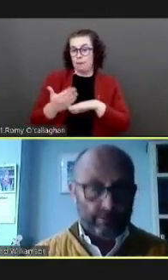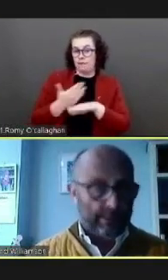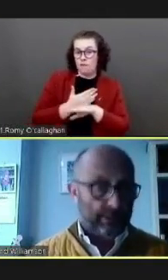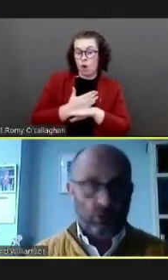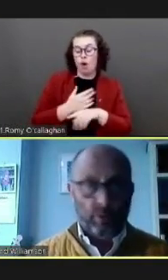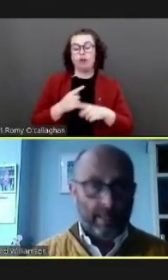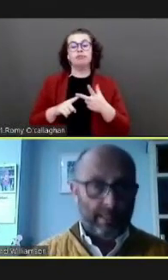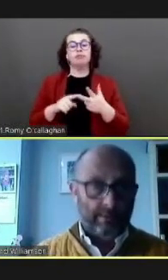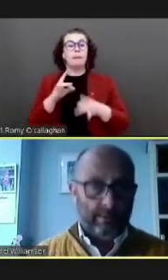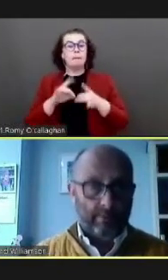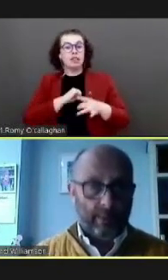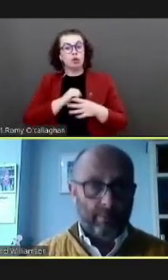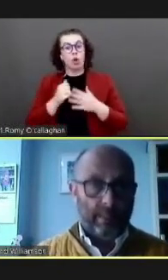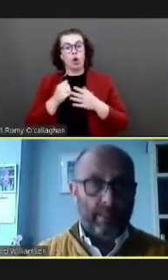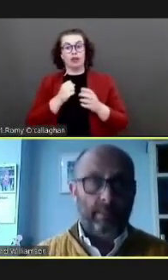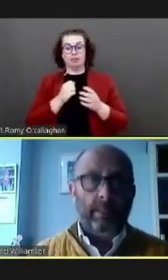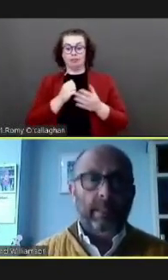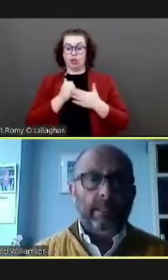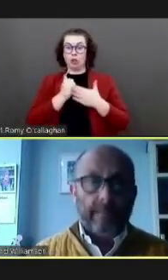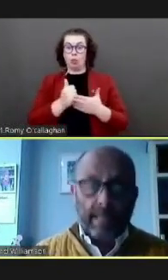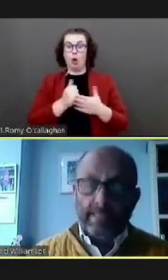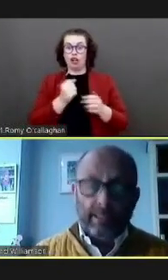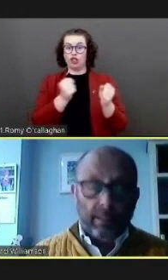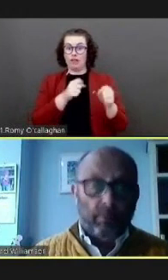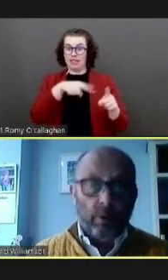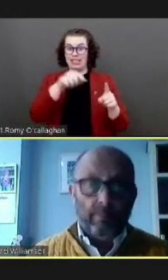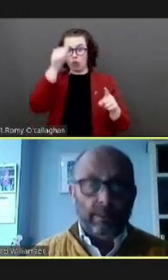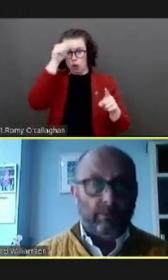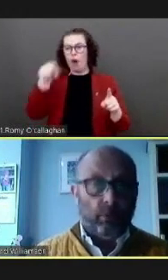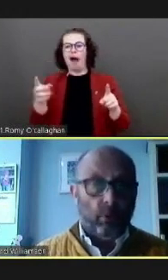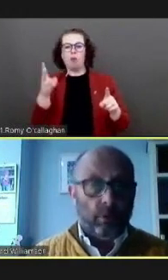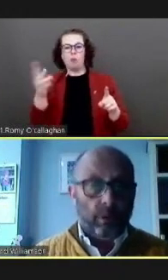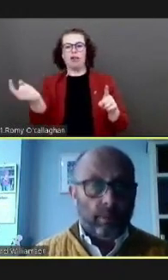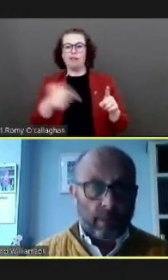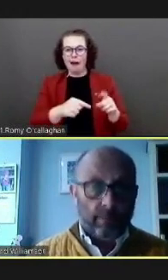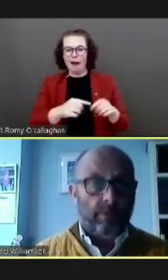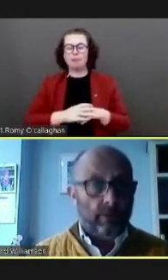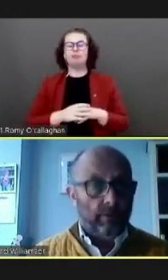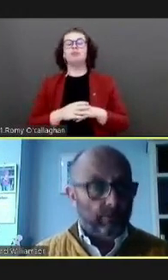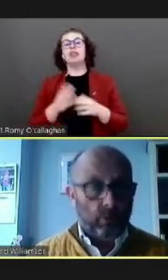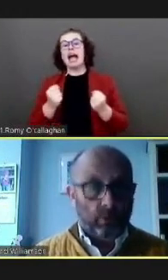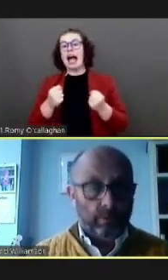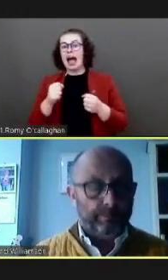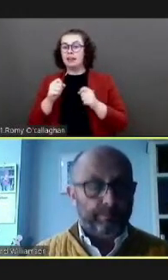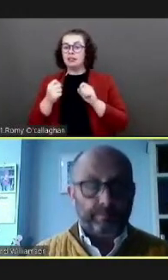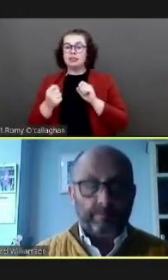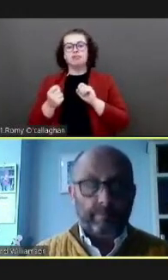support services knew when they were coming in, sending the appointments